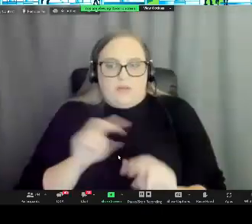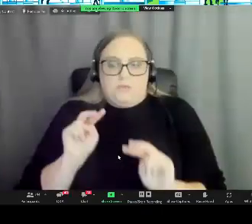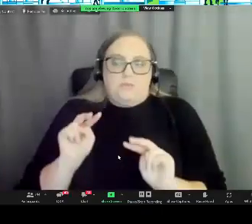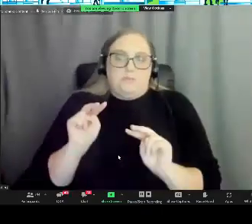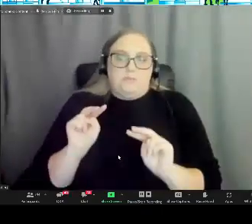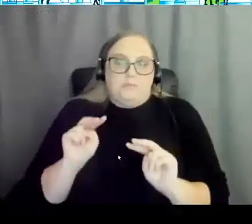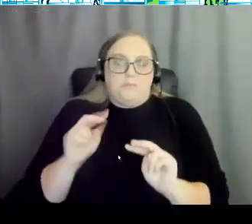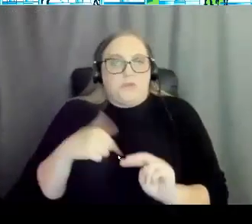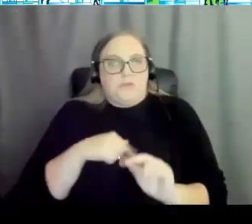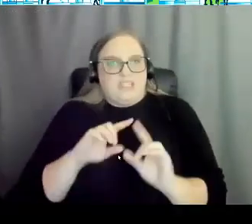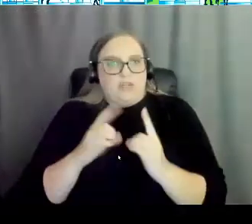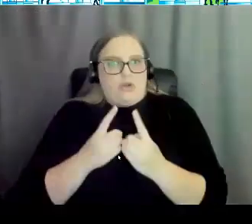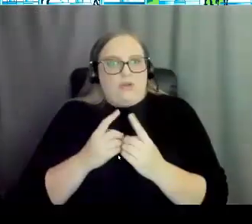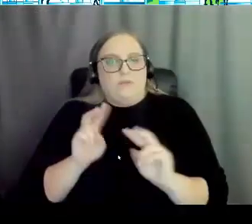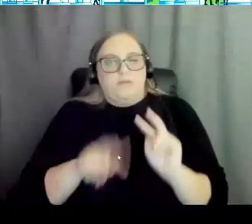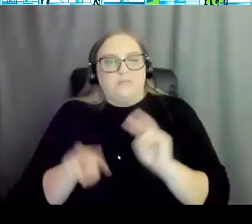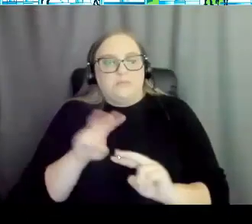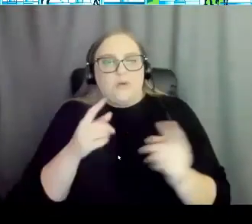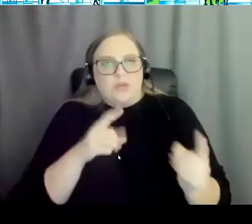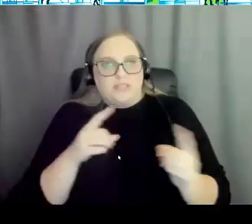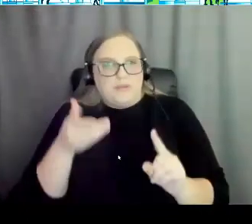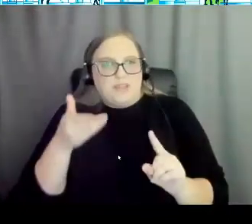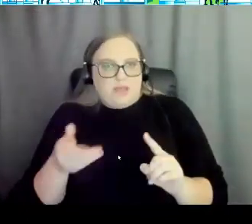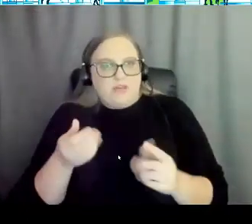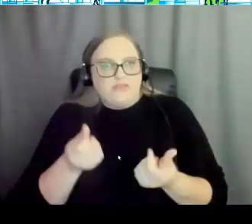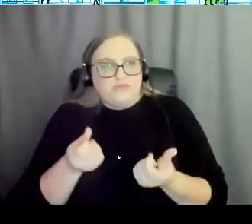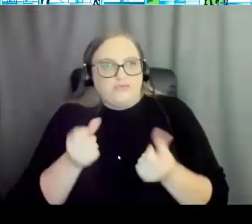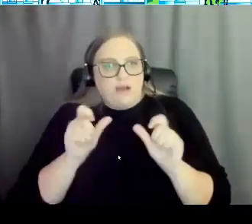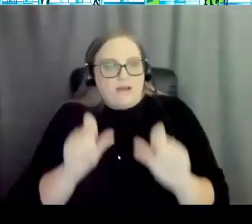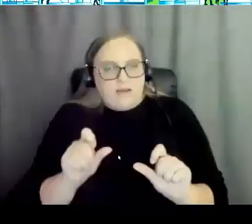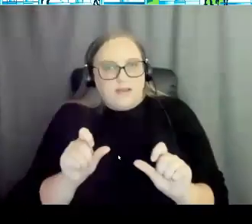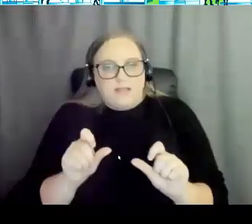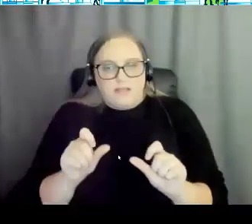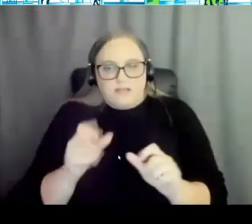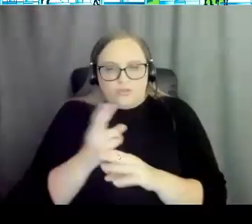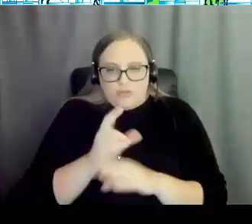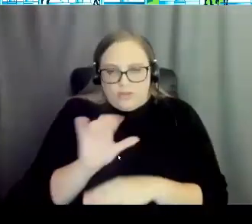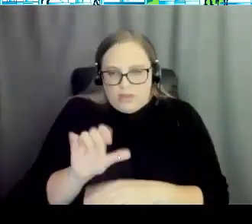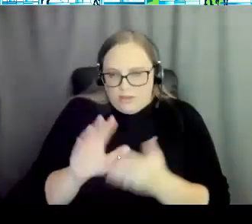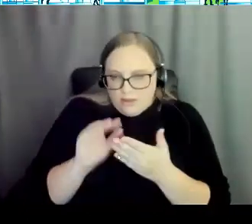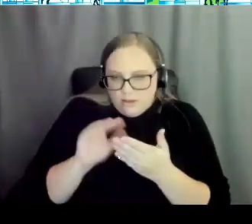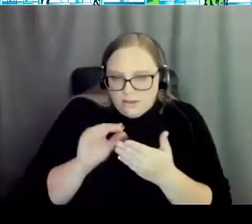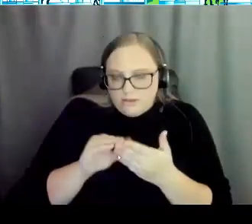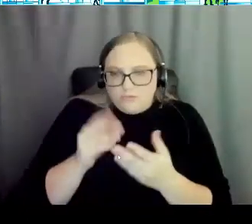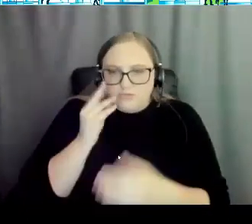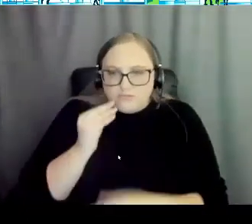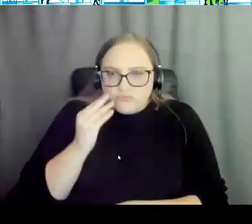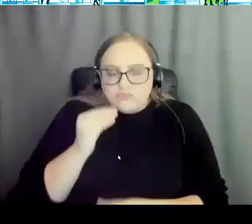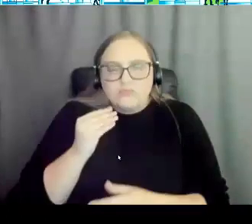in what's happening there, and trying to leverage some of the things that we learned in our process as well.